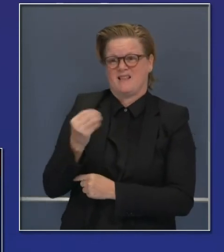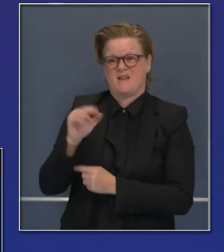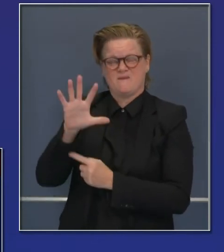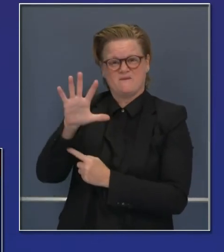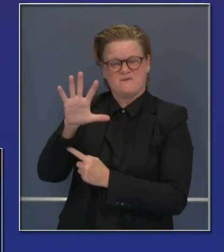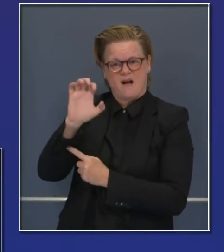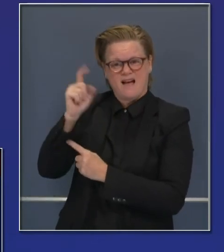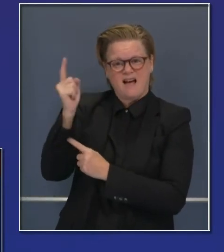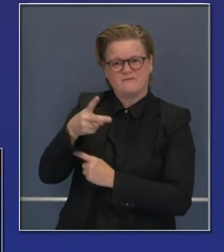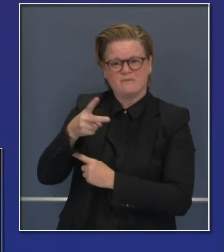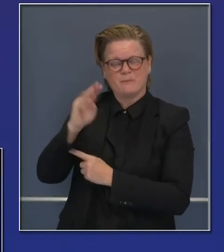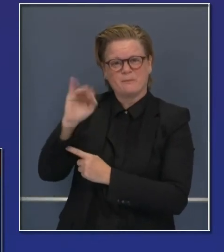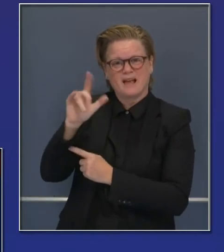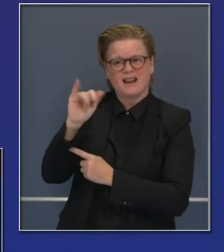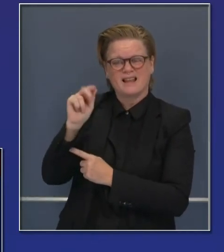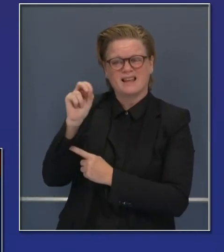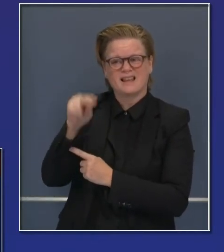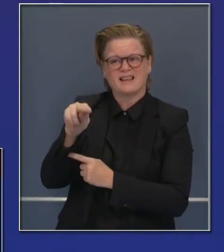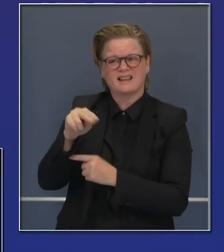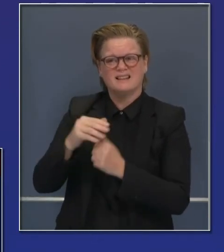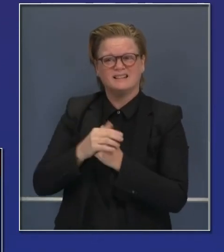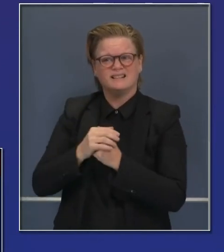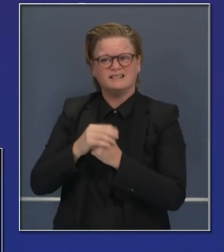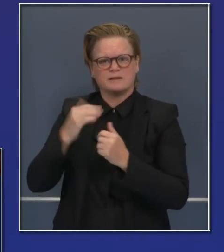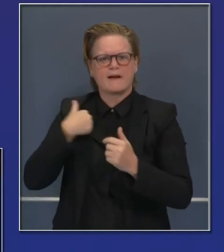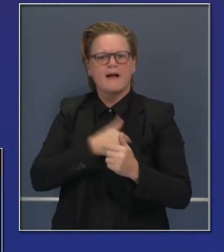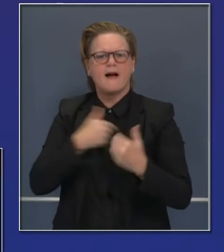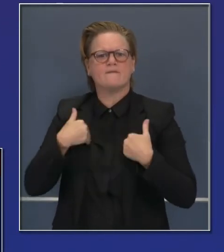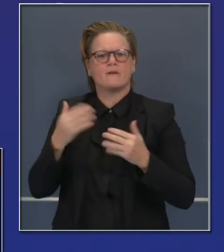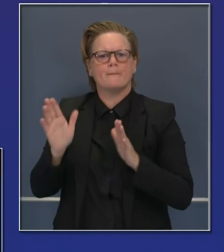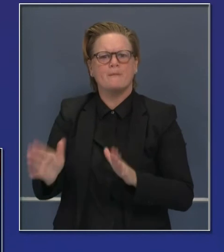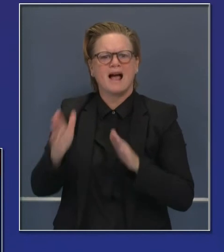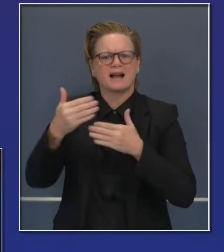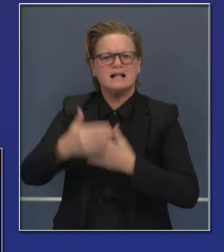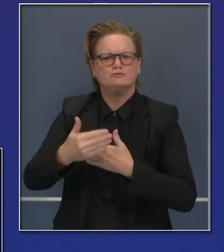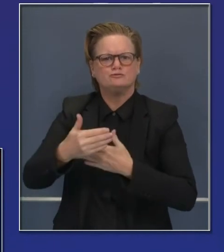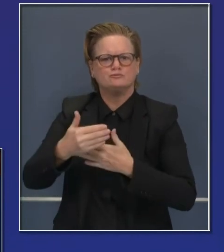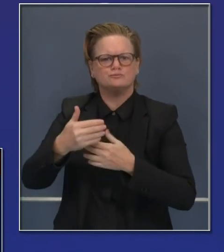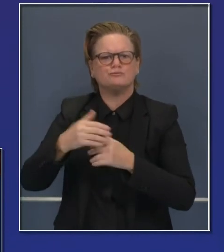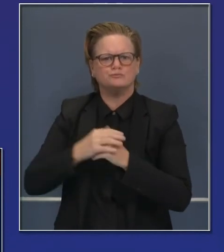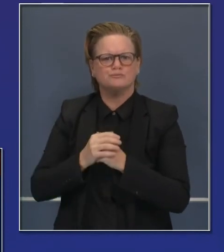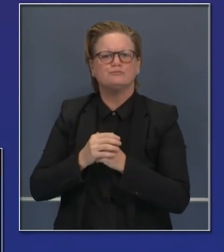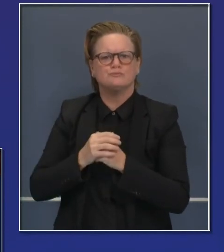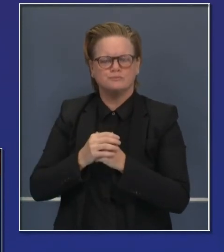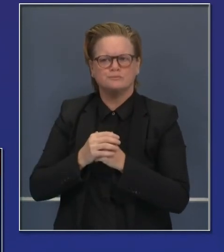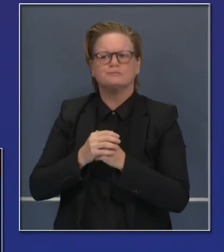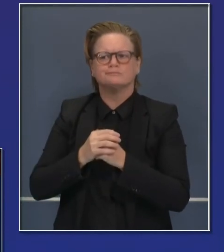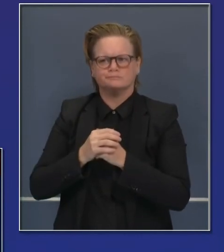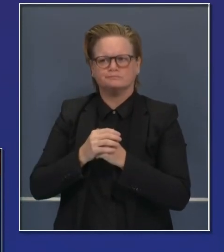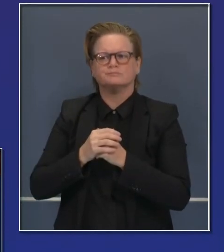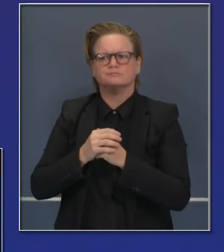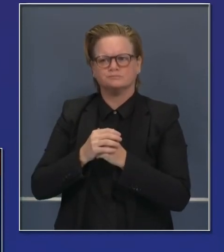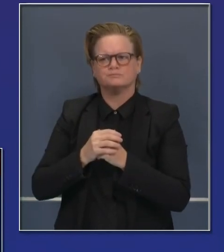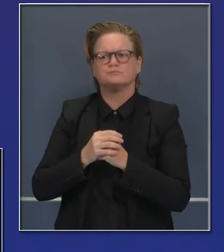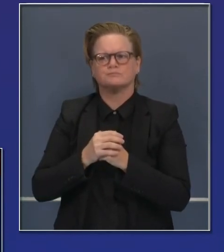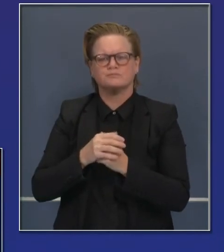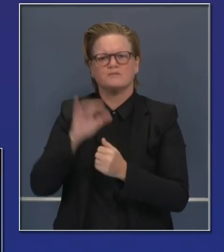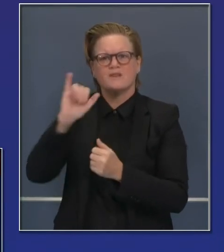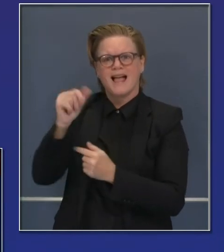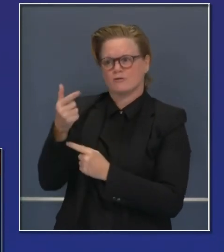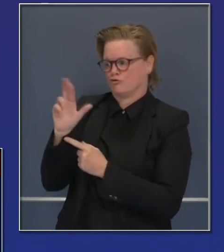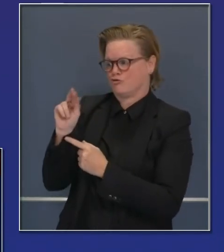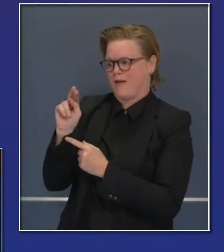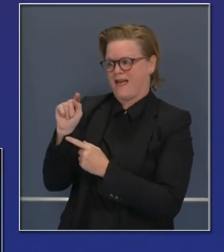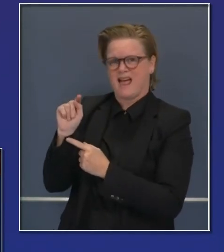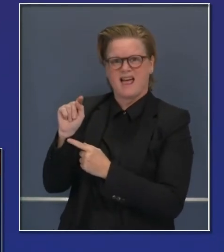is $25,000 grants, up to $25,000 grants. And because of leadership in the legislature,